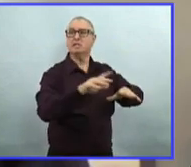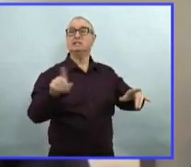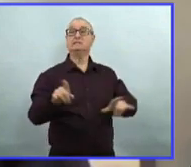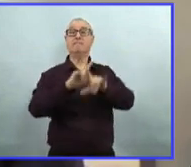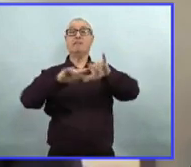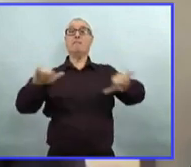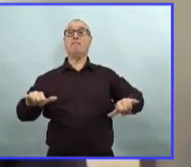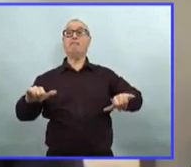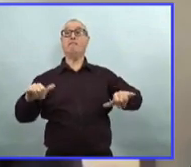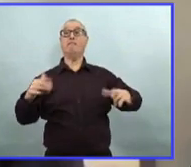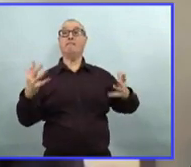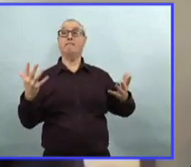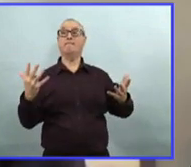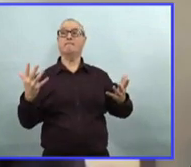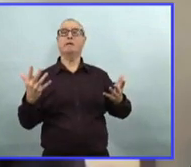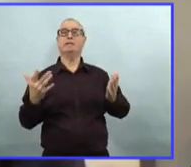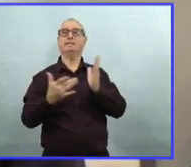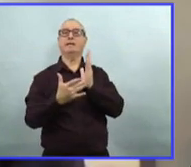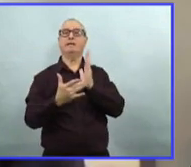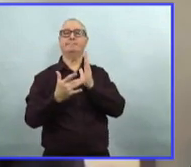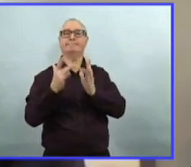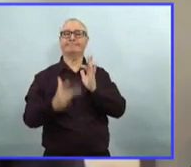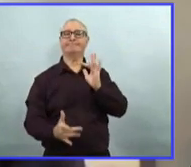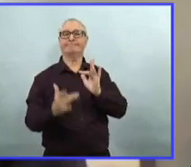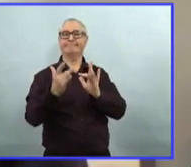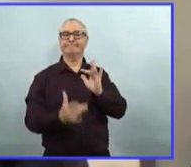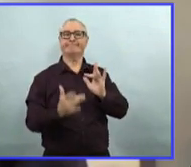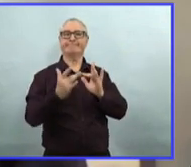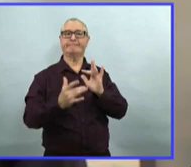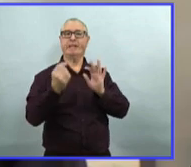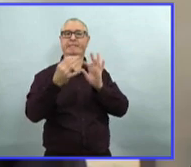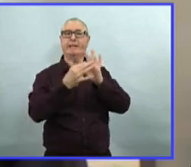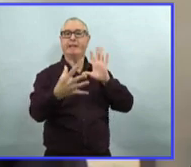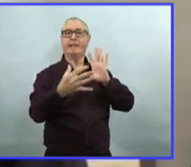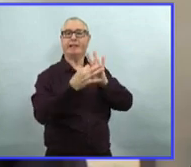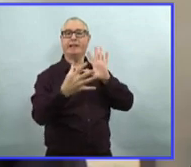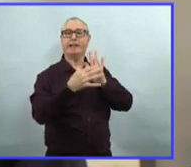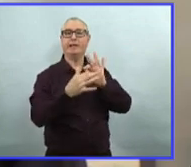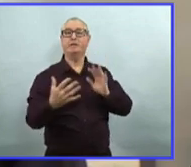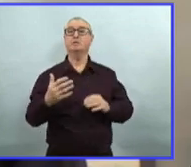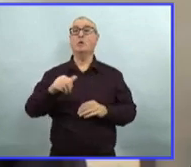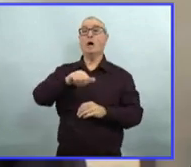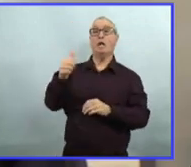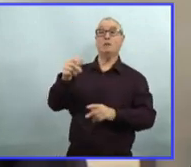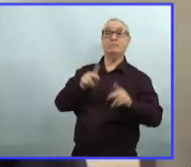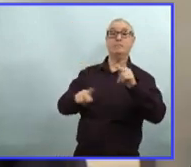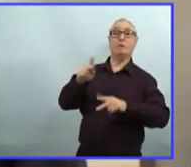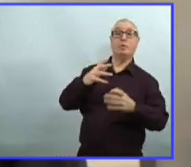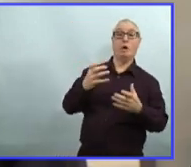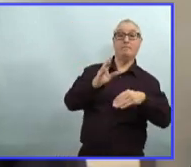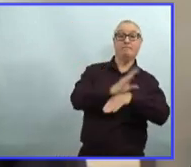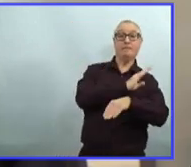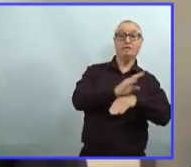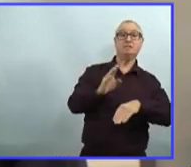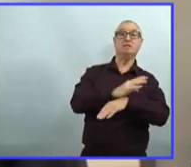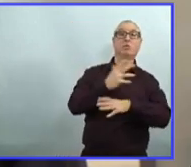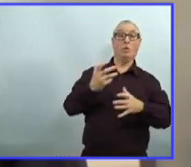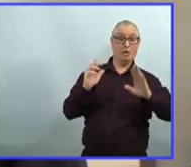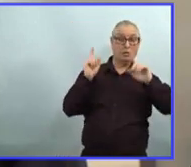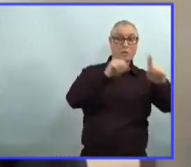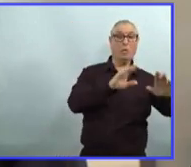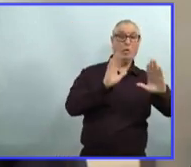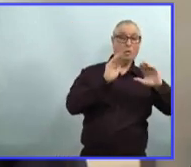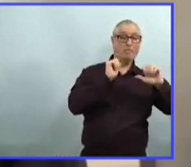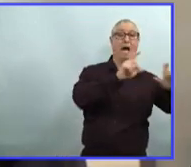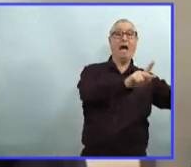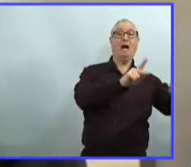restrictions as well. So real challenge. We don't receive a single piece of advice from any sector saying this is what you